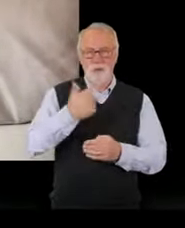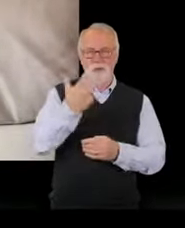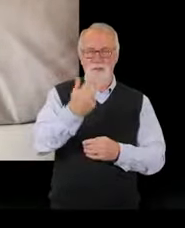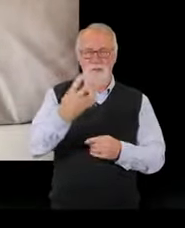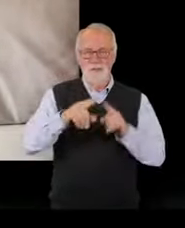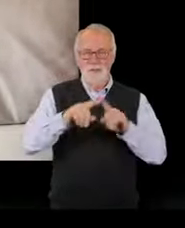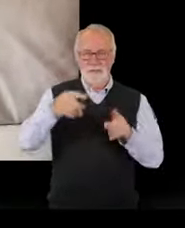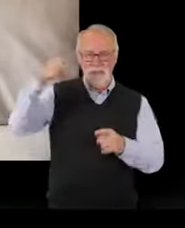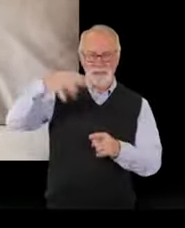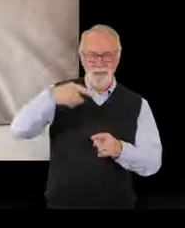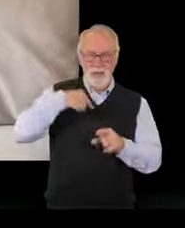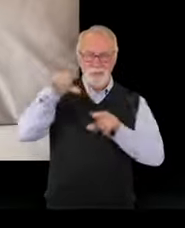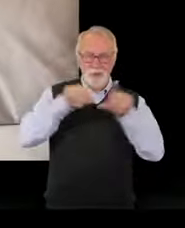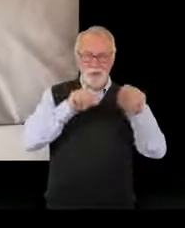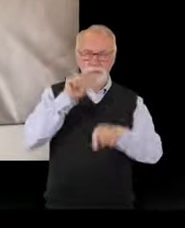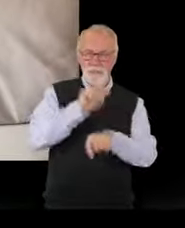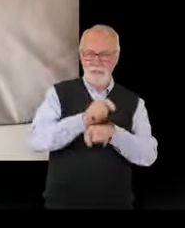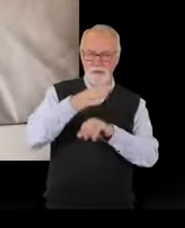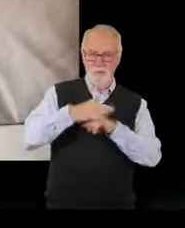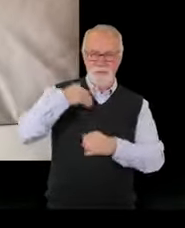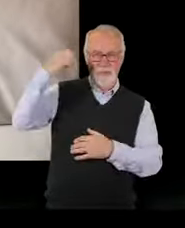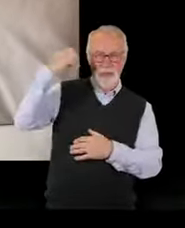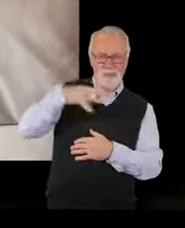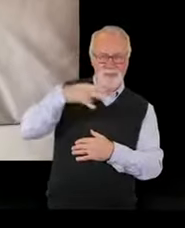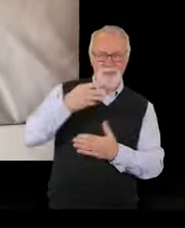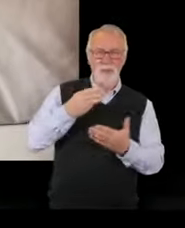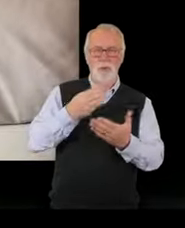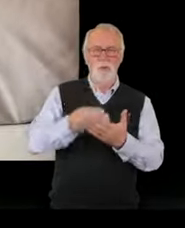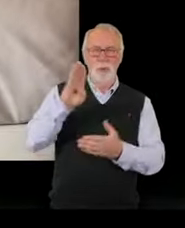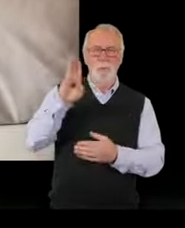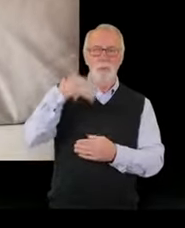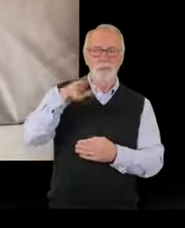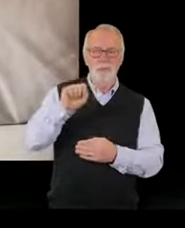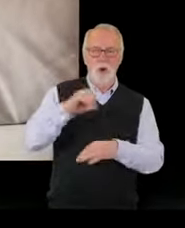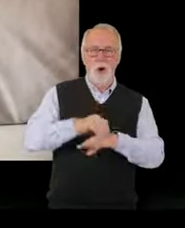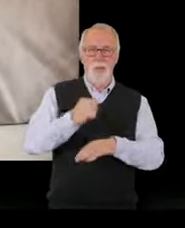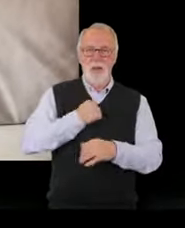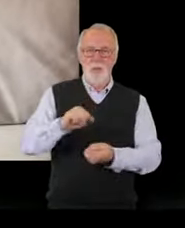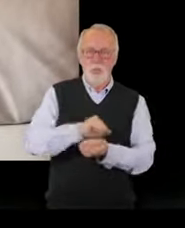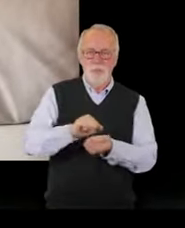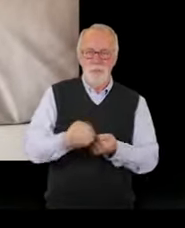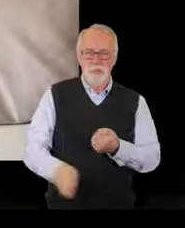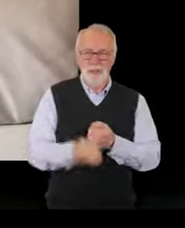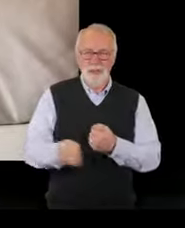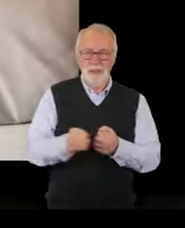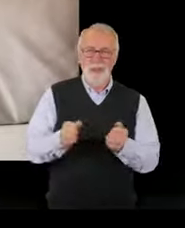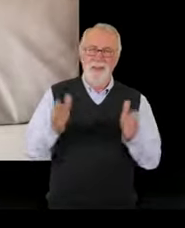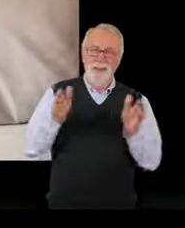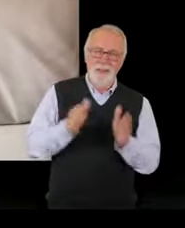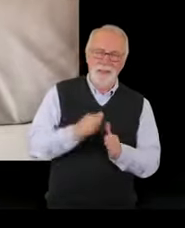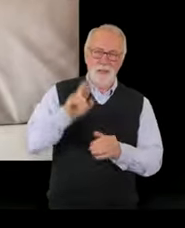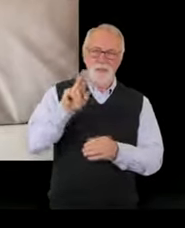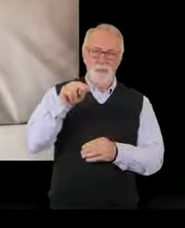raised knoblets, and that means I can feel the programme as it goes round. The magnifiers as well. I